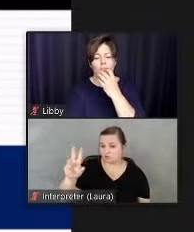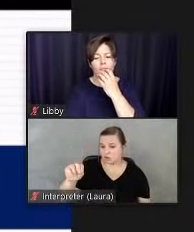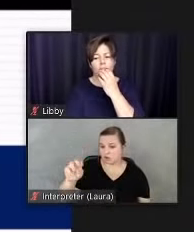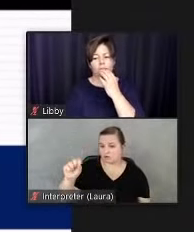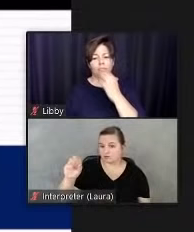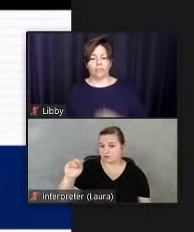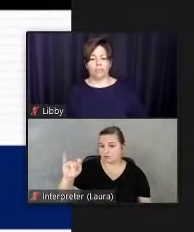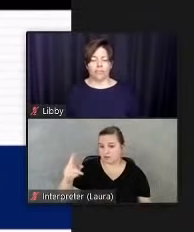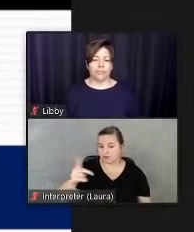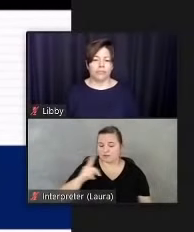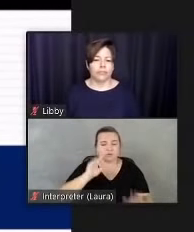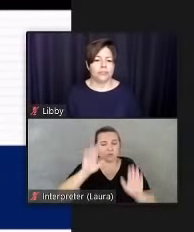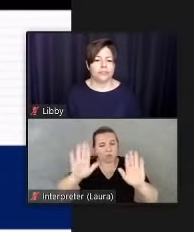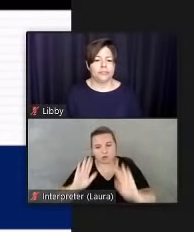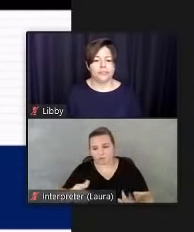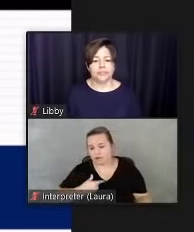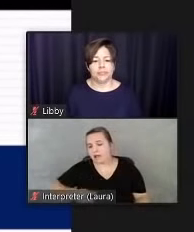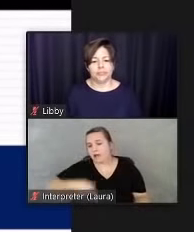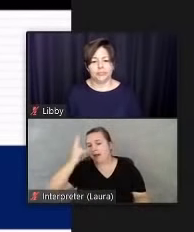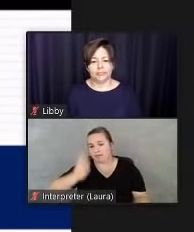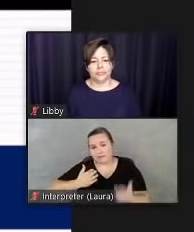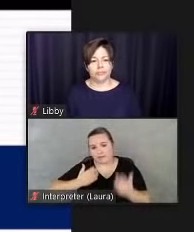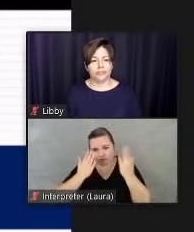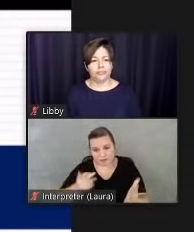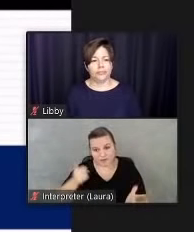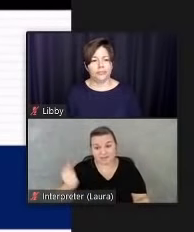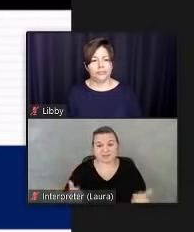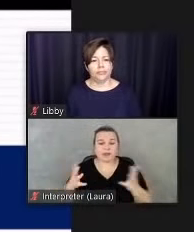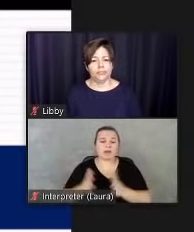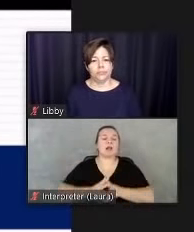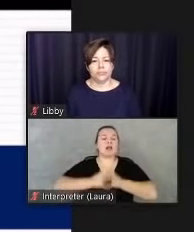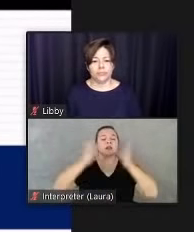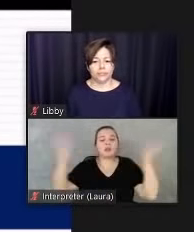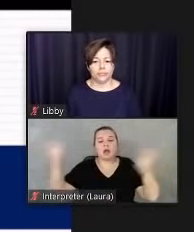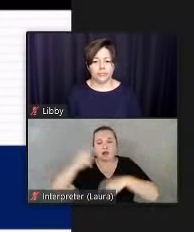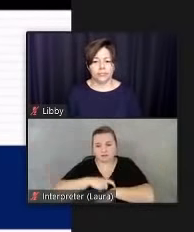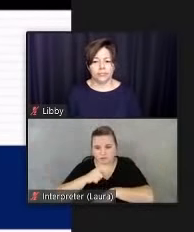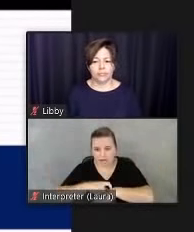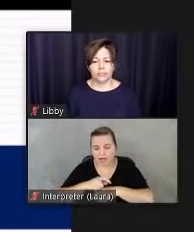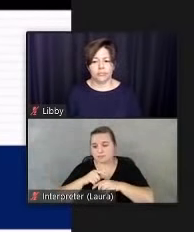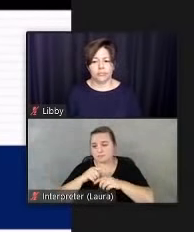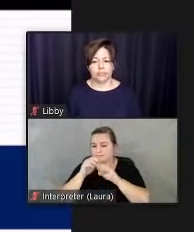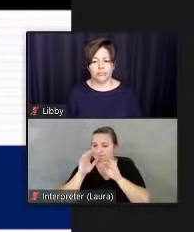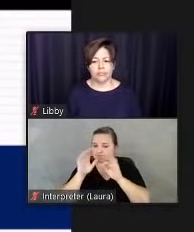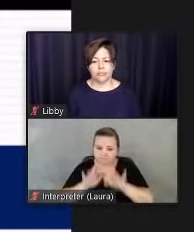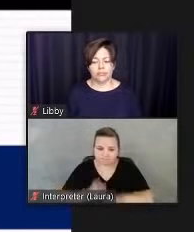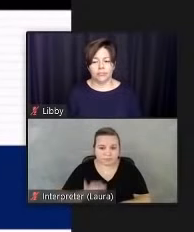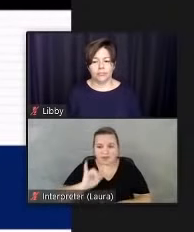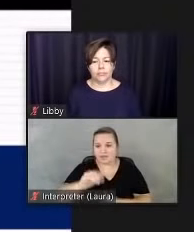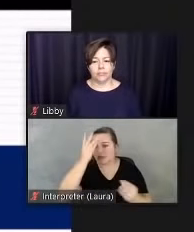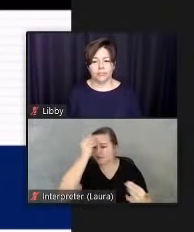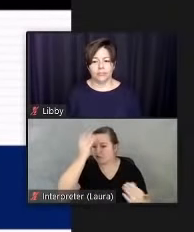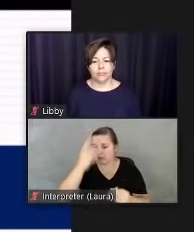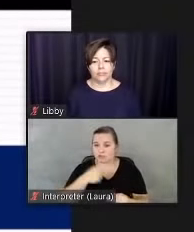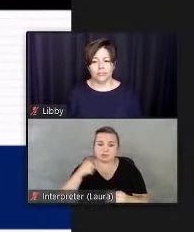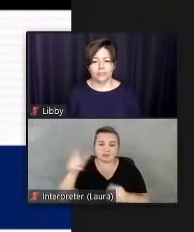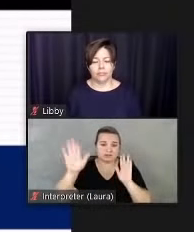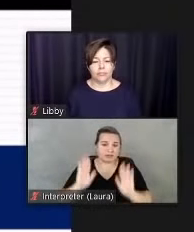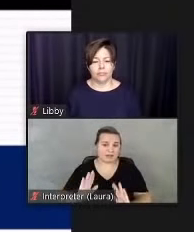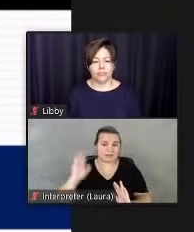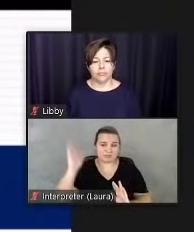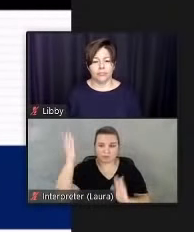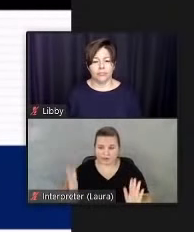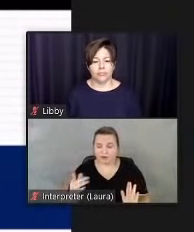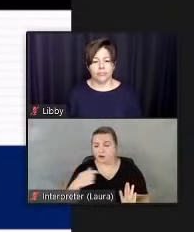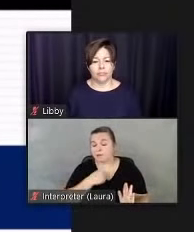I highly recommend you spend an enormous amount of time with that information. He's an excellent presenter. I'm sorry he went first because it makes me